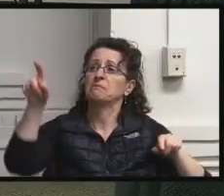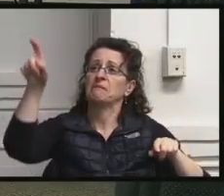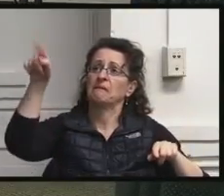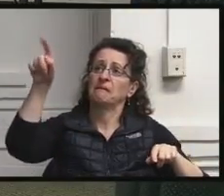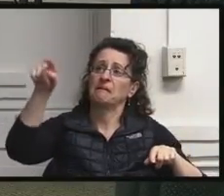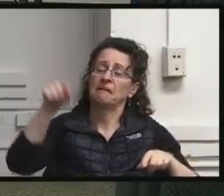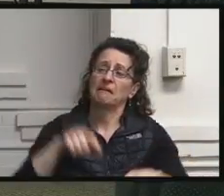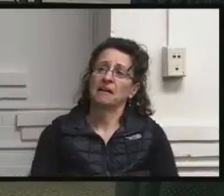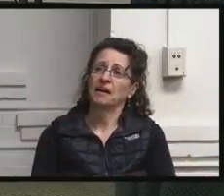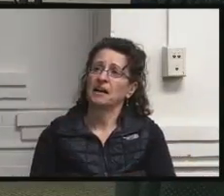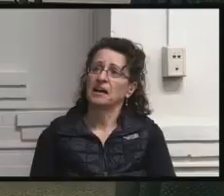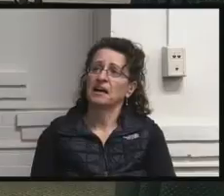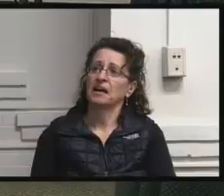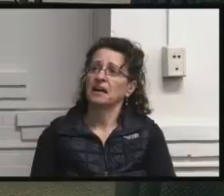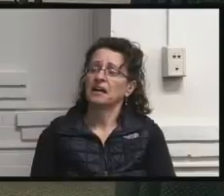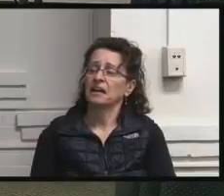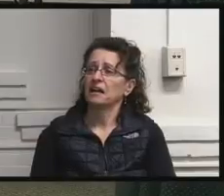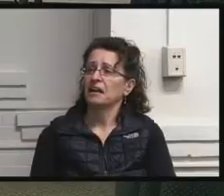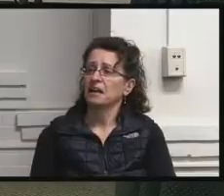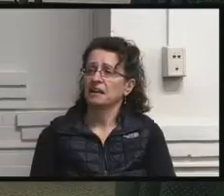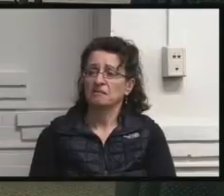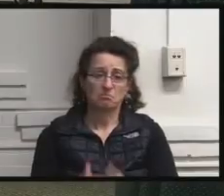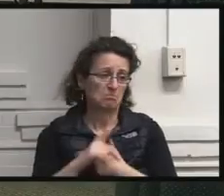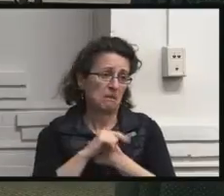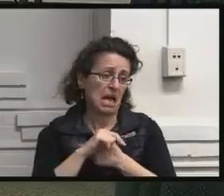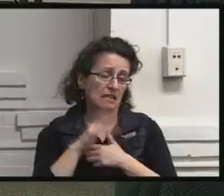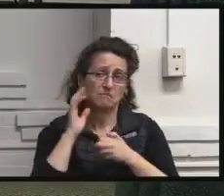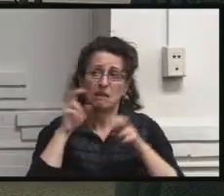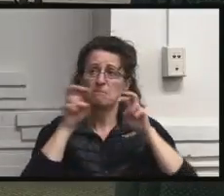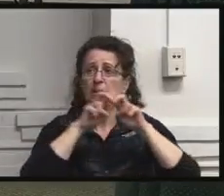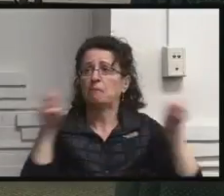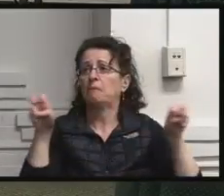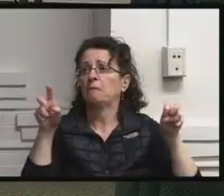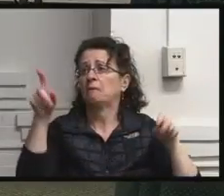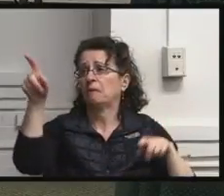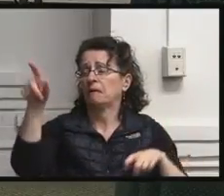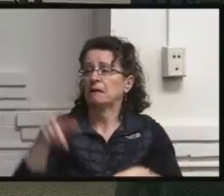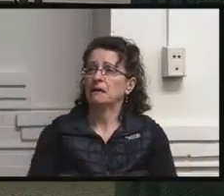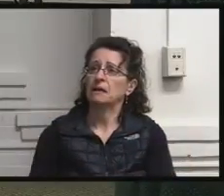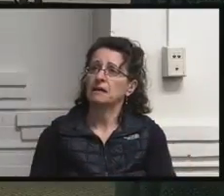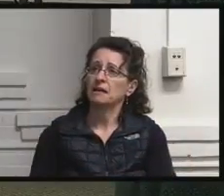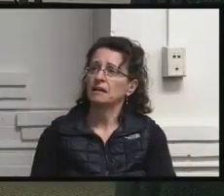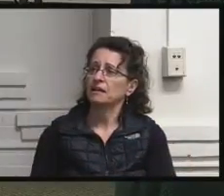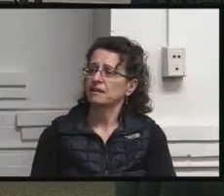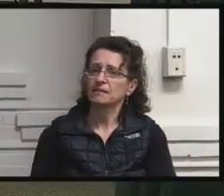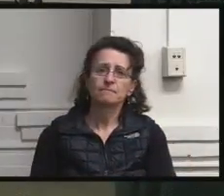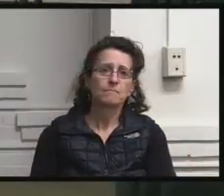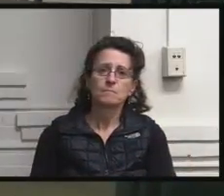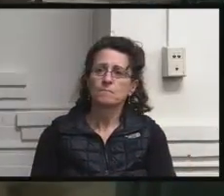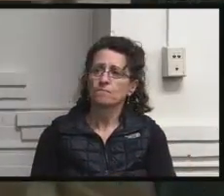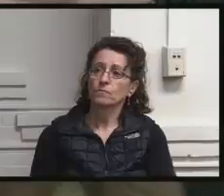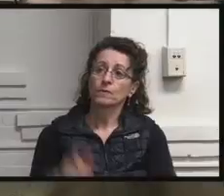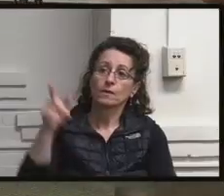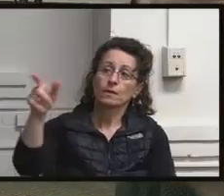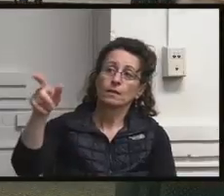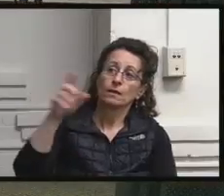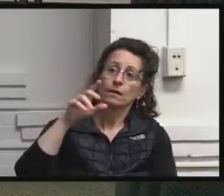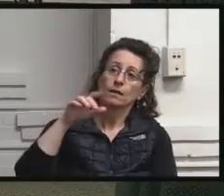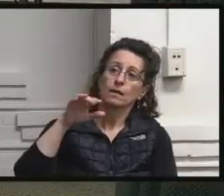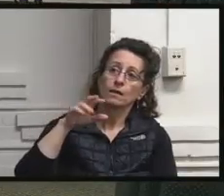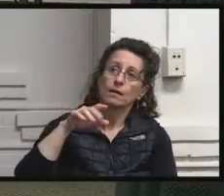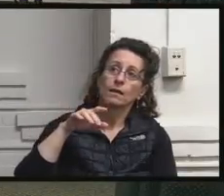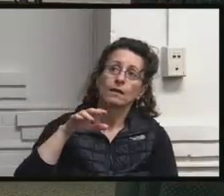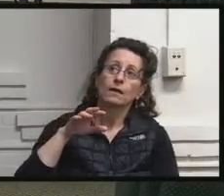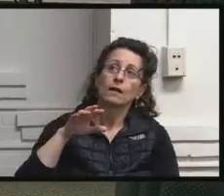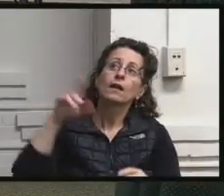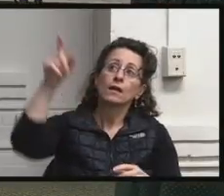And then if you'd like any more information, we have tear-offs here that have that link provided there so that you can go here and